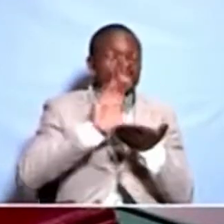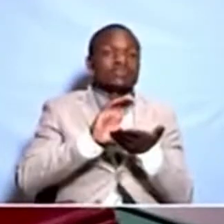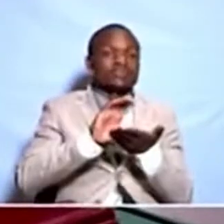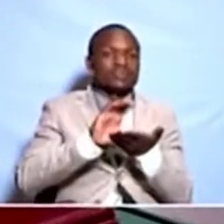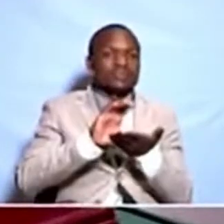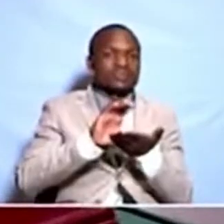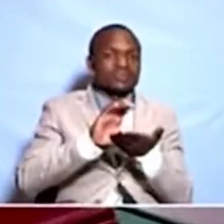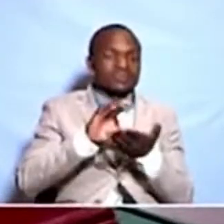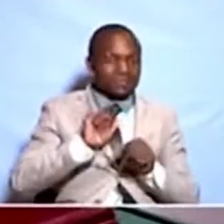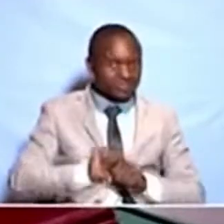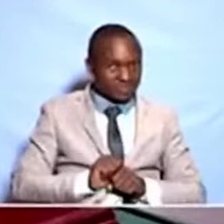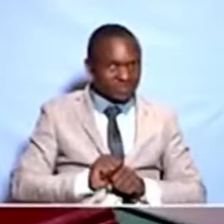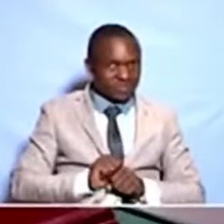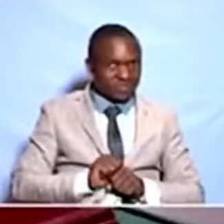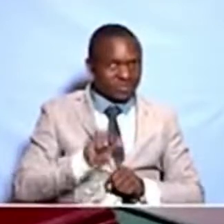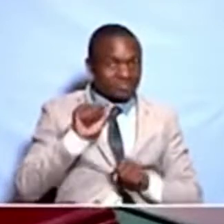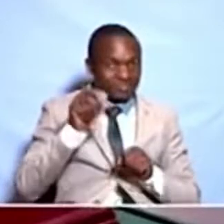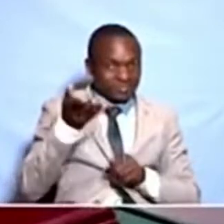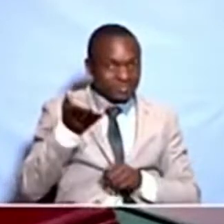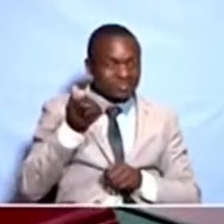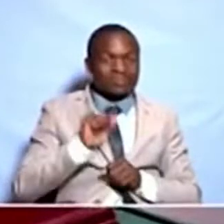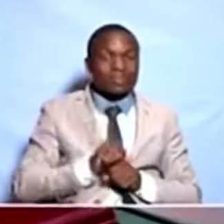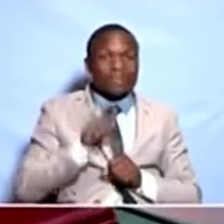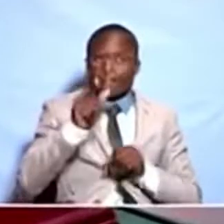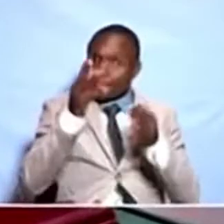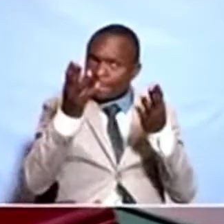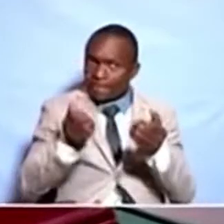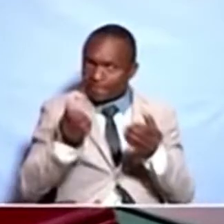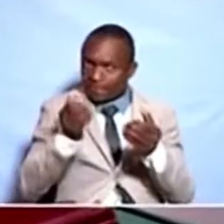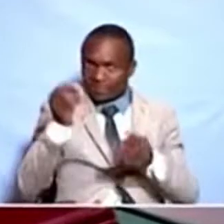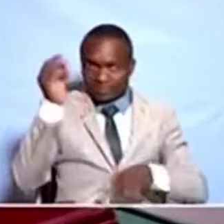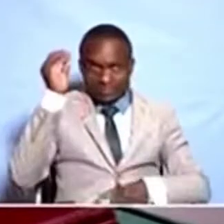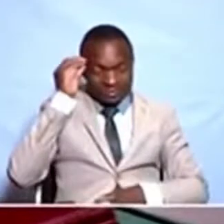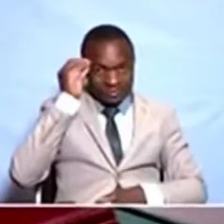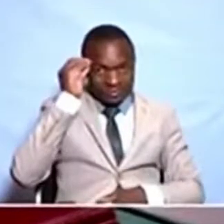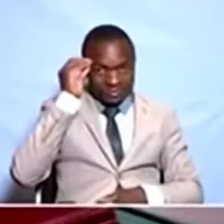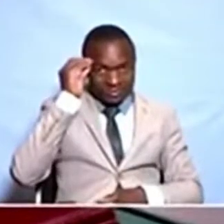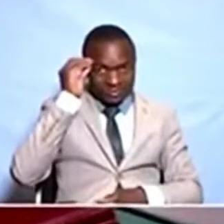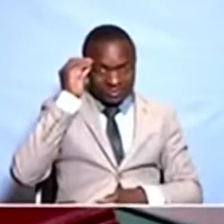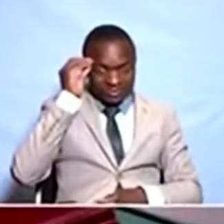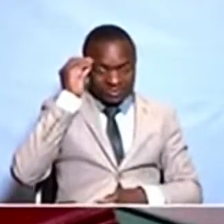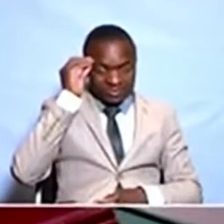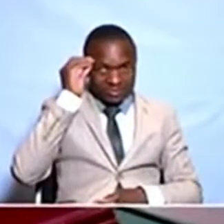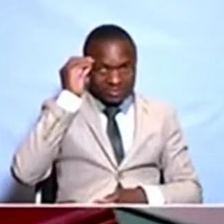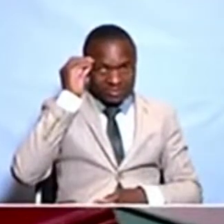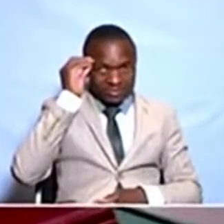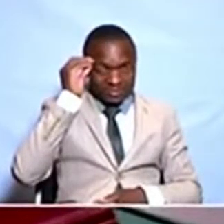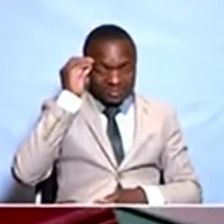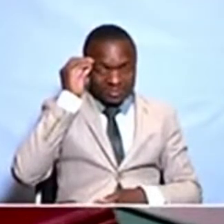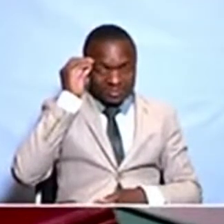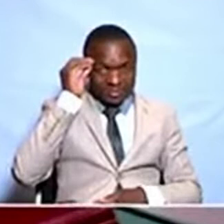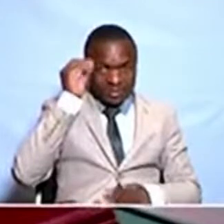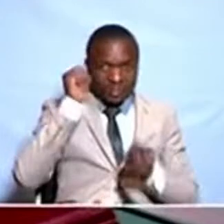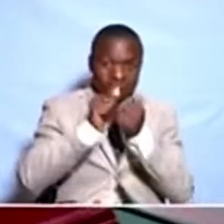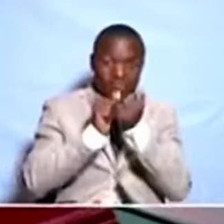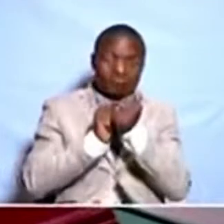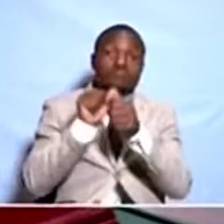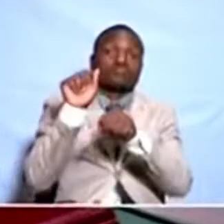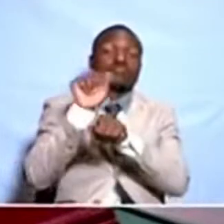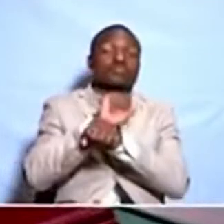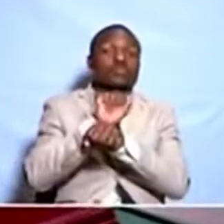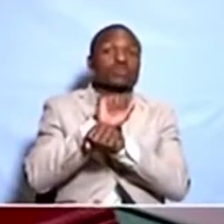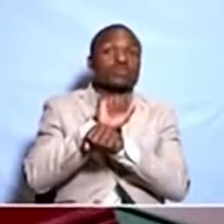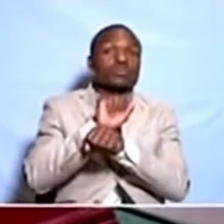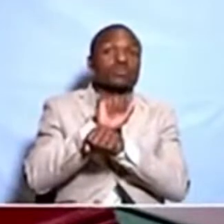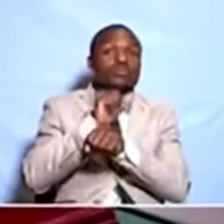please. Yes, I just wanted to find out if the car is painted